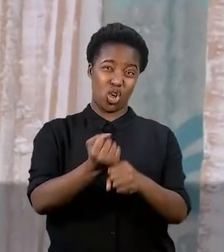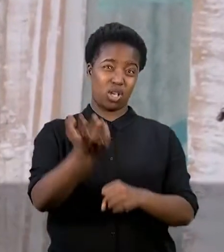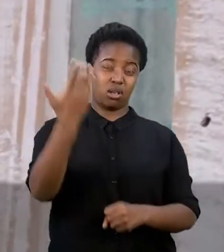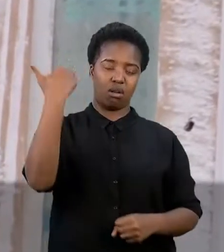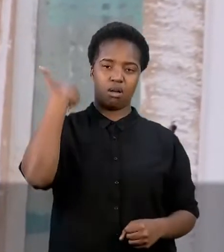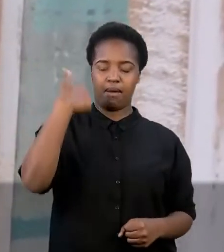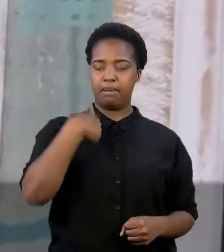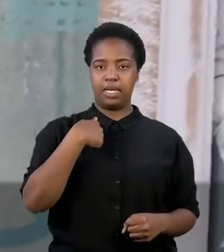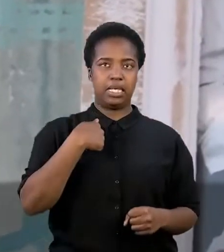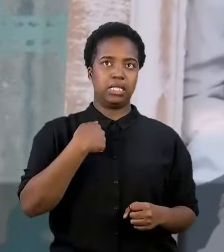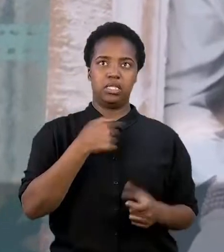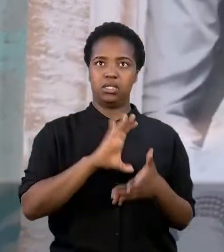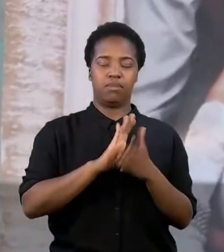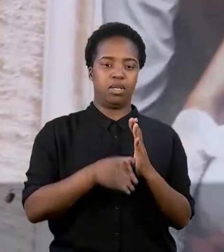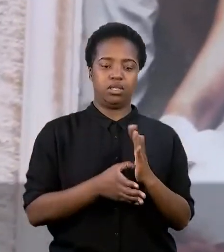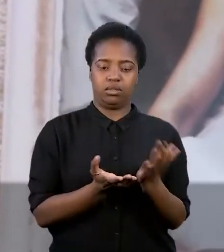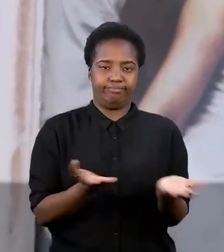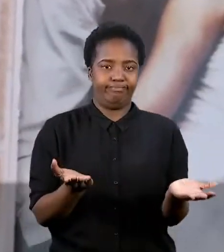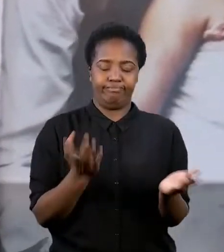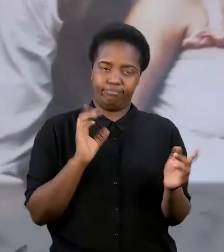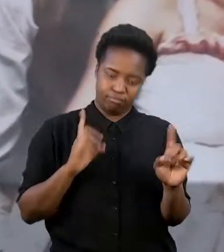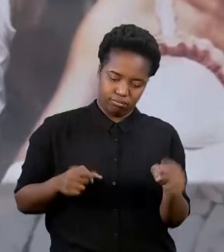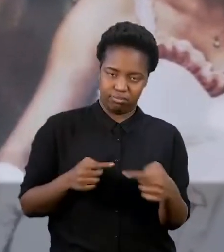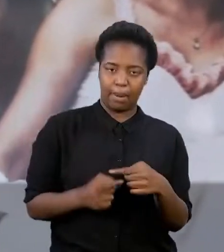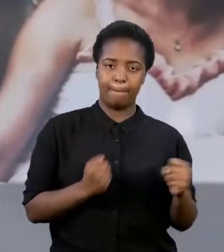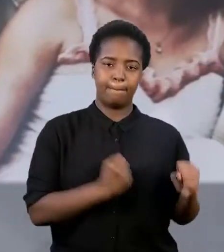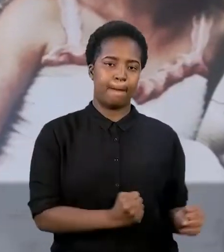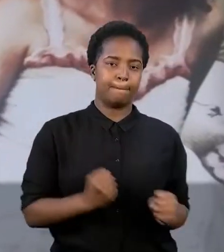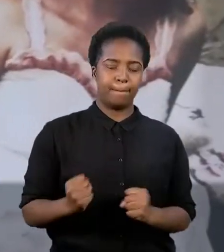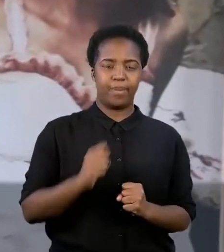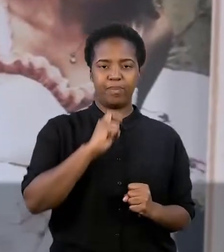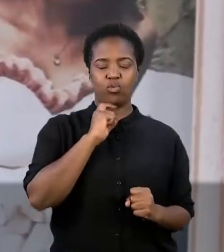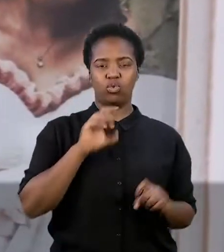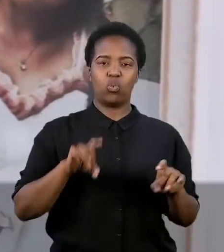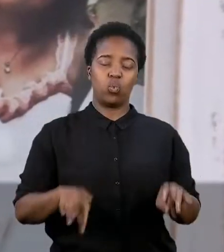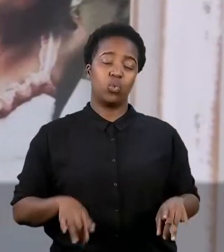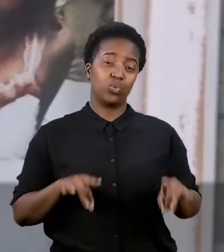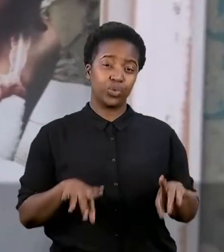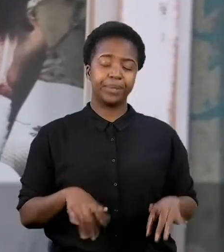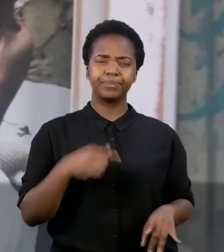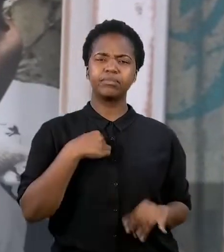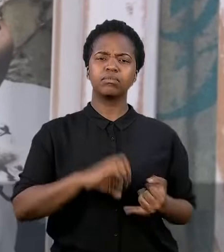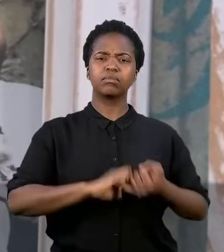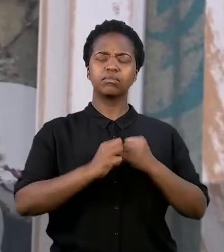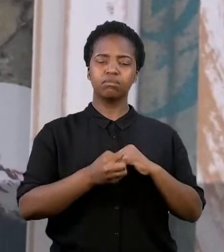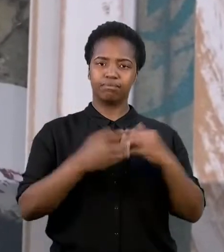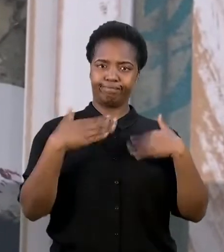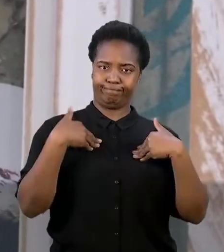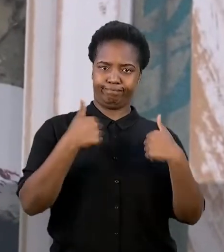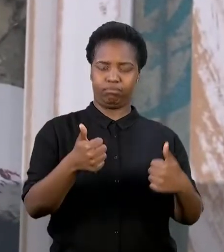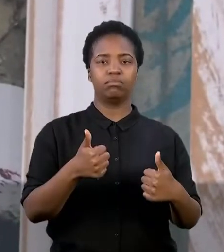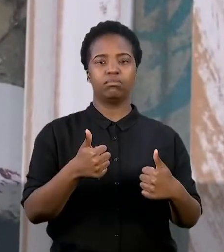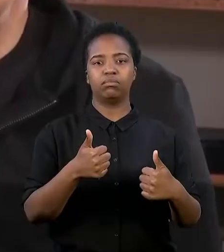I've been living with my disability ever since and I'm a permanent wheelchair user. In an effort to stay